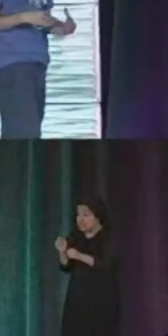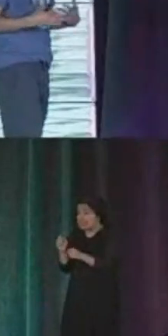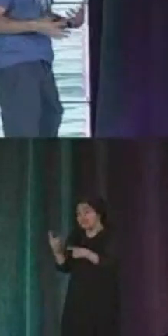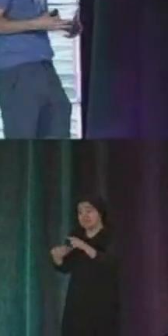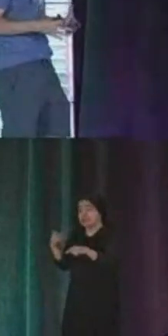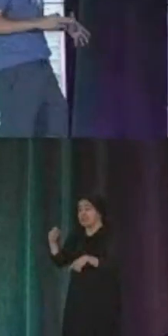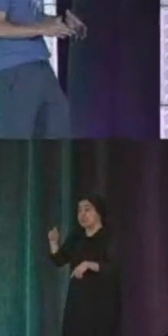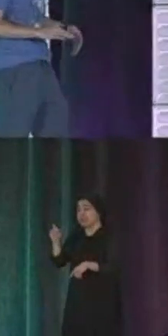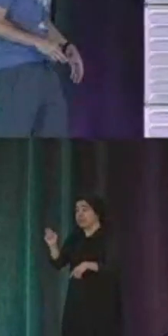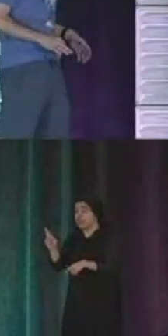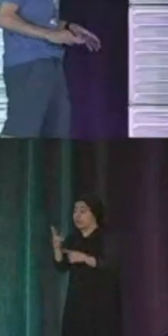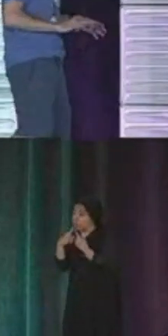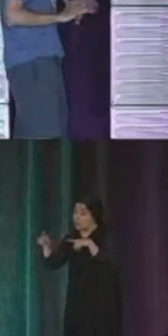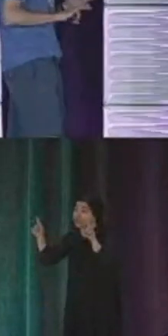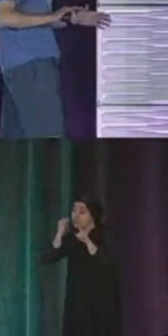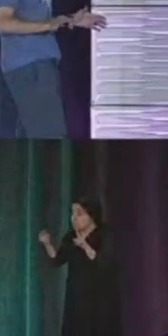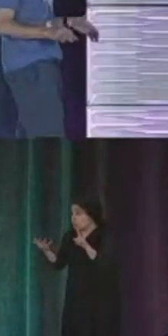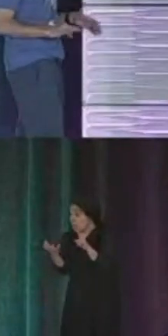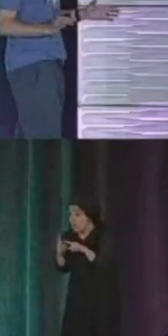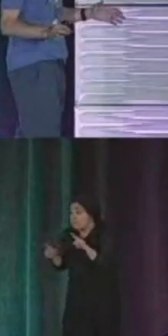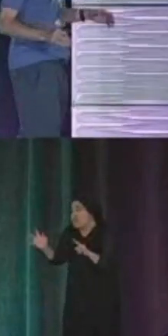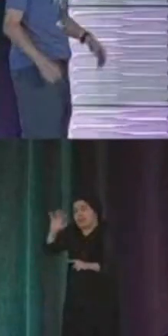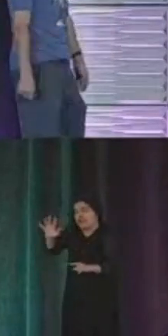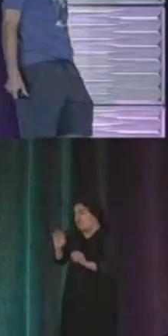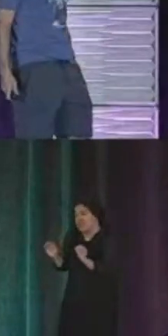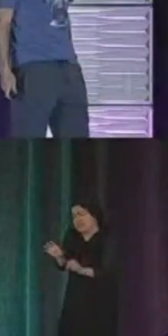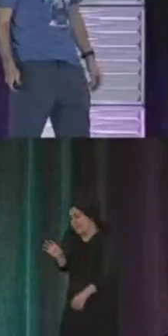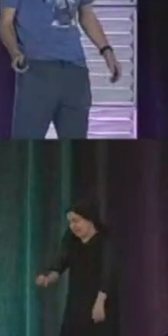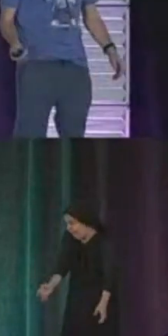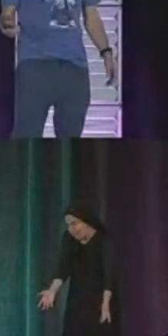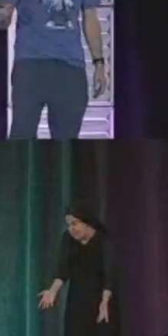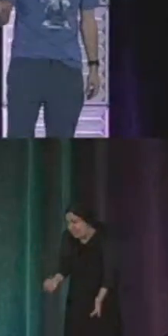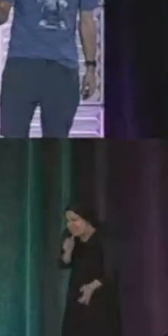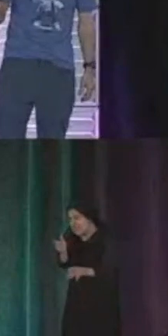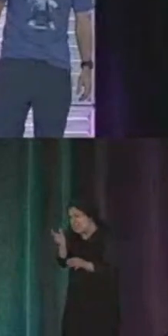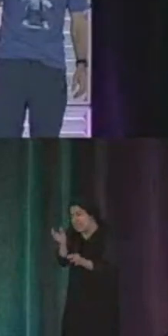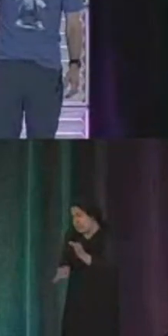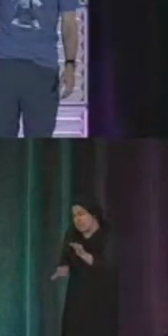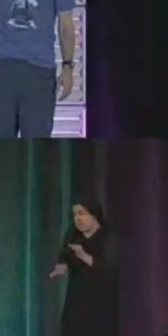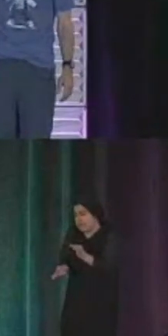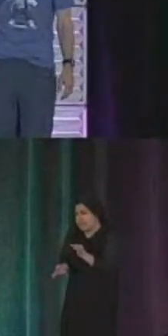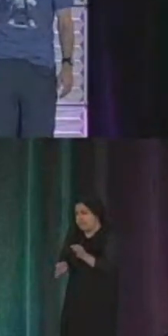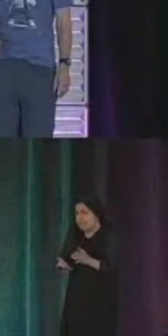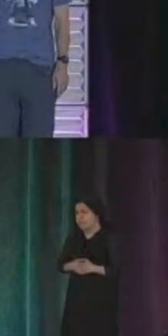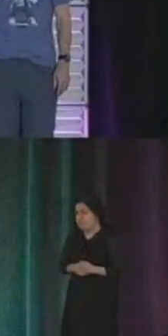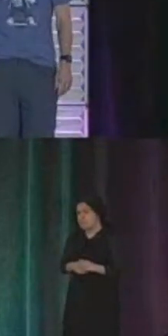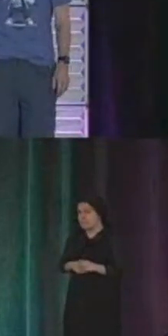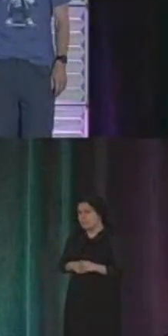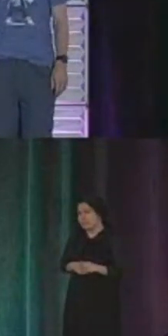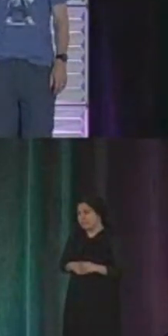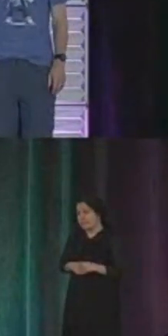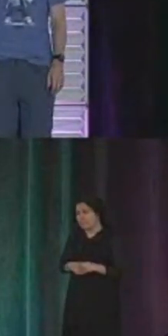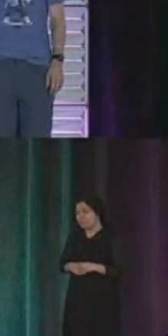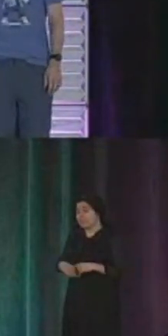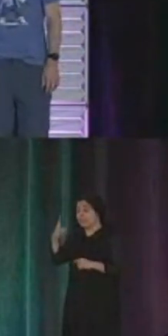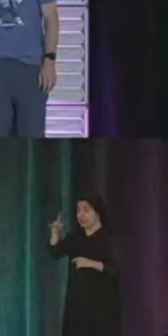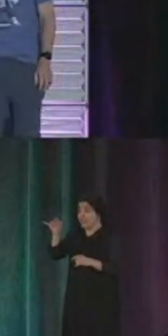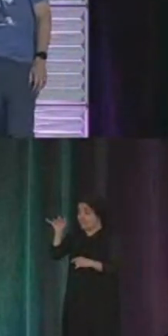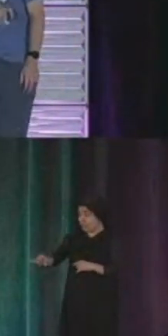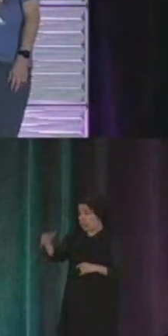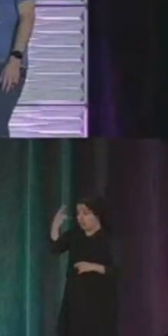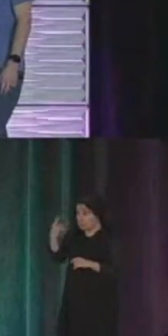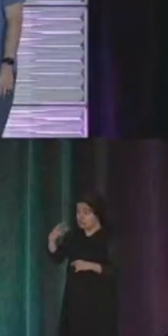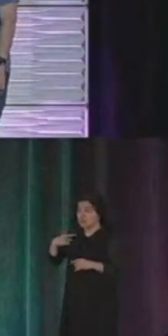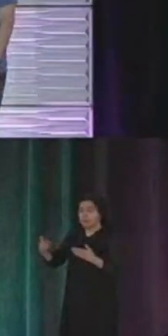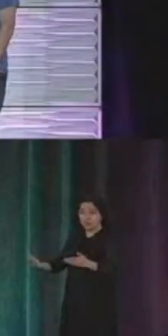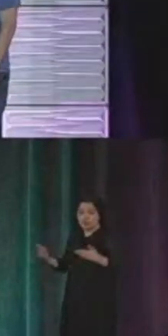to, but it's still, nobody did that, and it's not the simplest thing in the world. So for these reasons, we